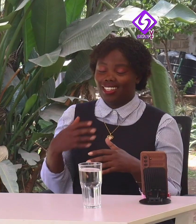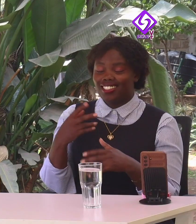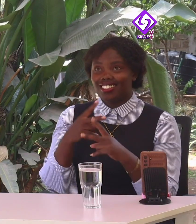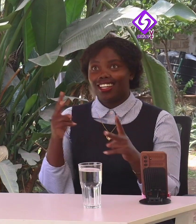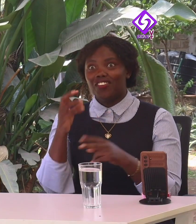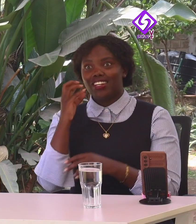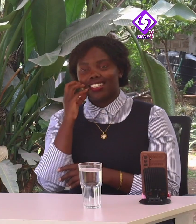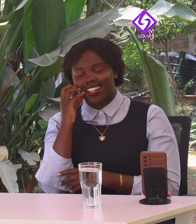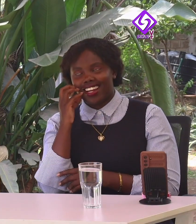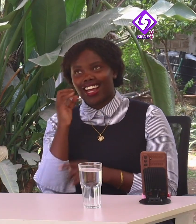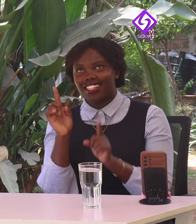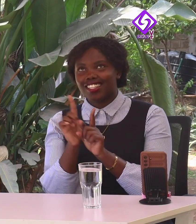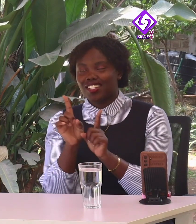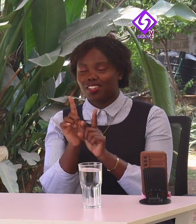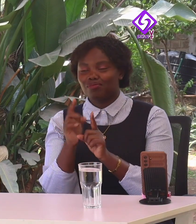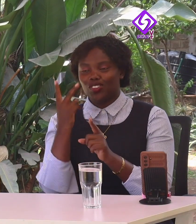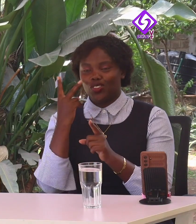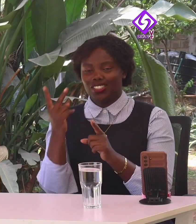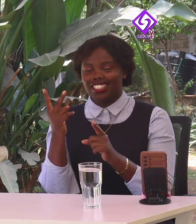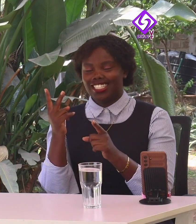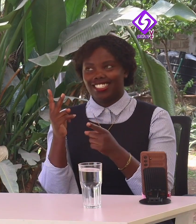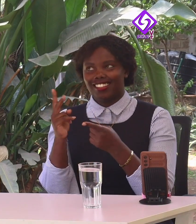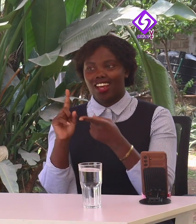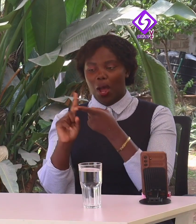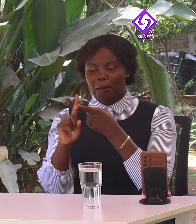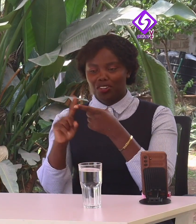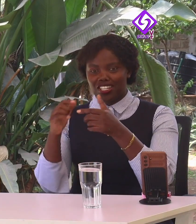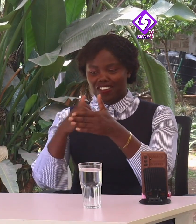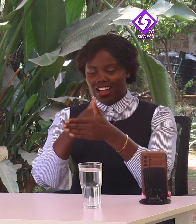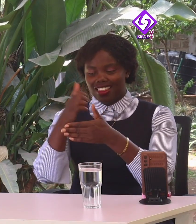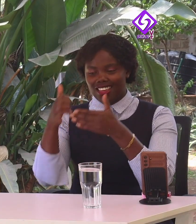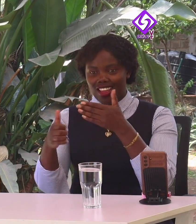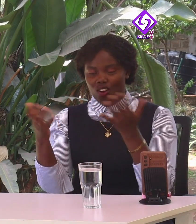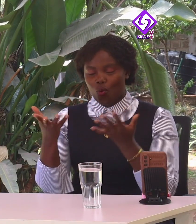Wow. It is very sad